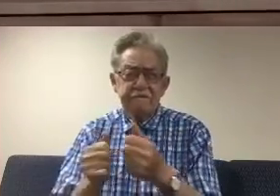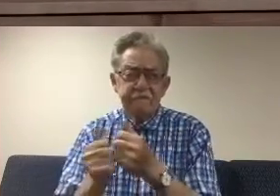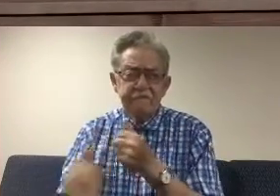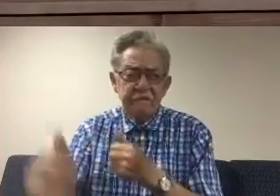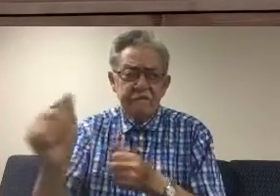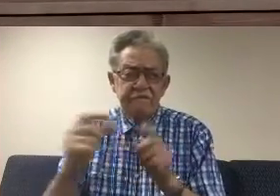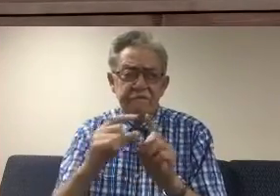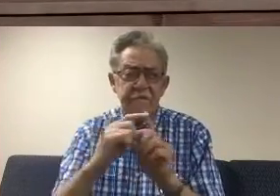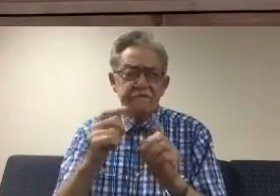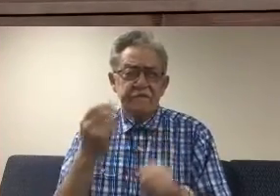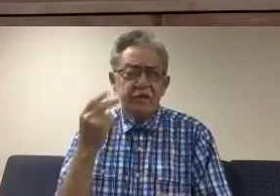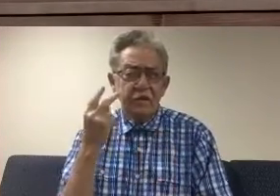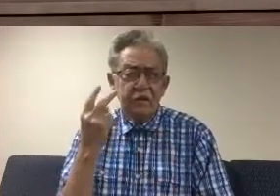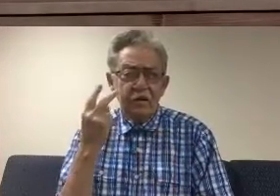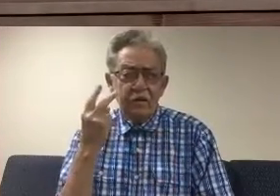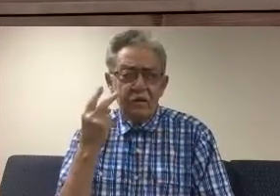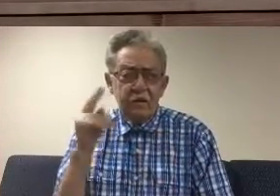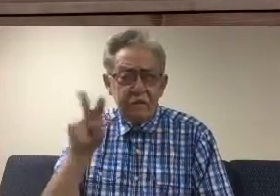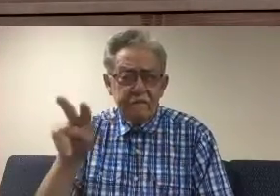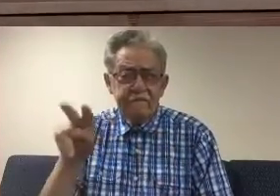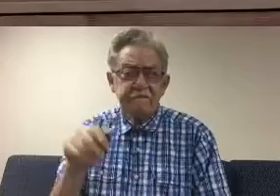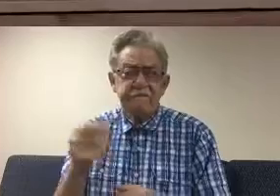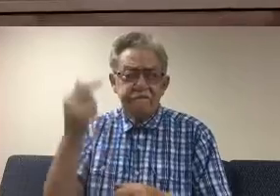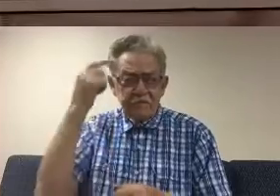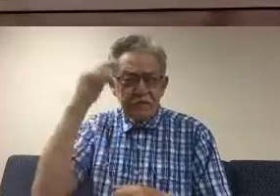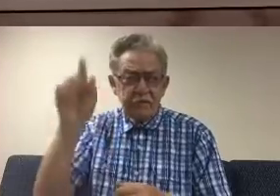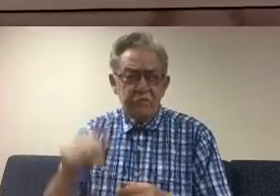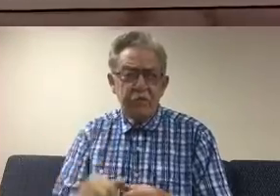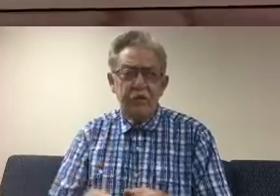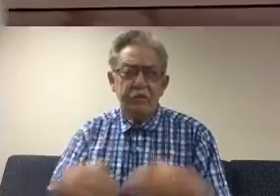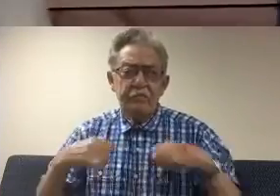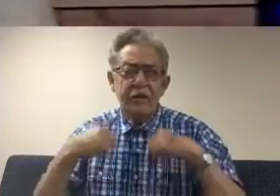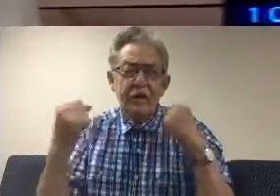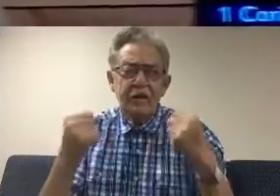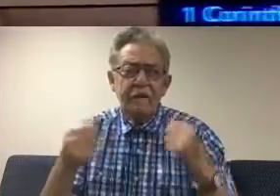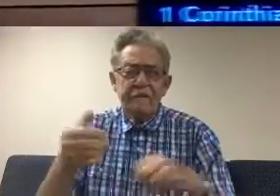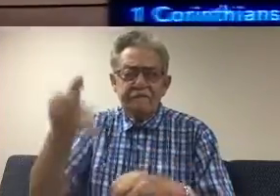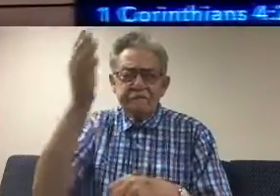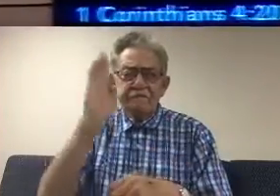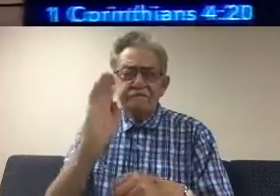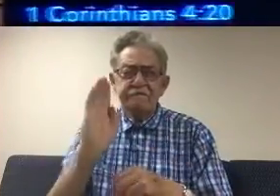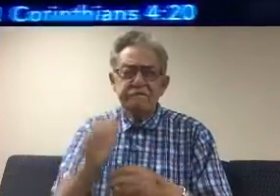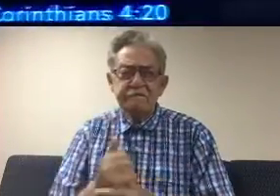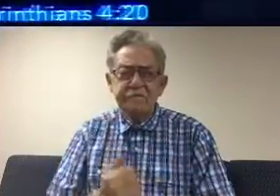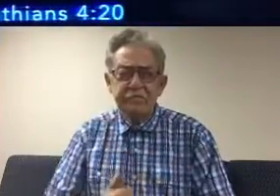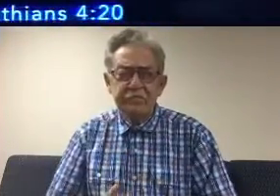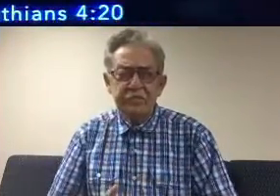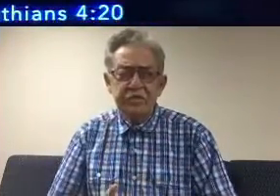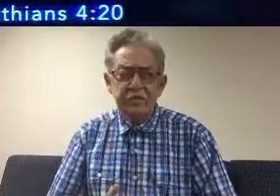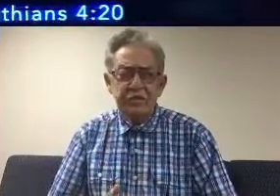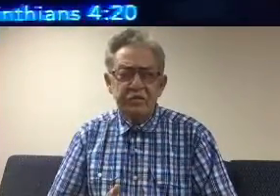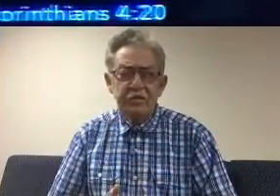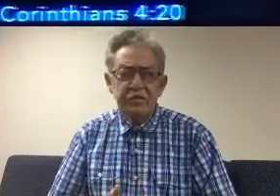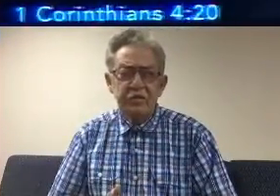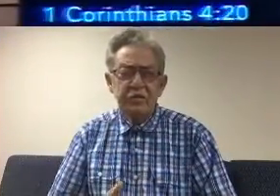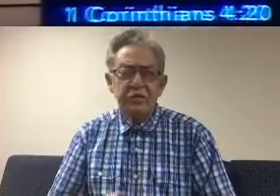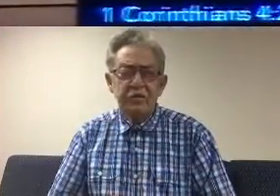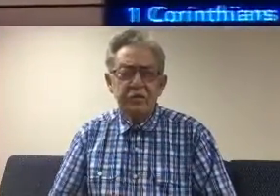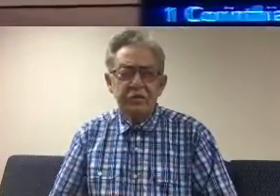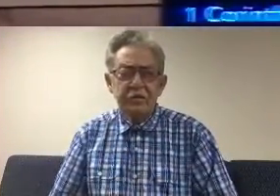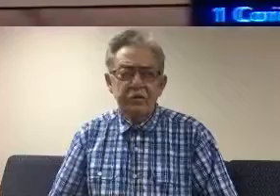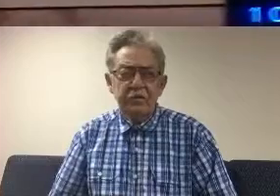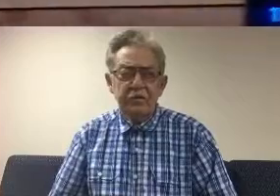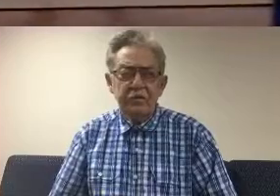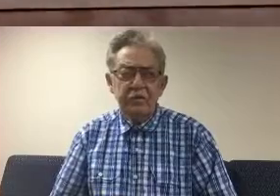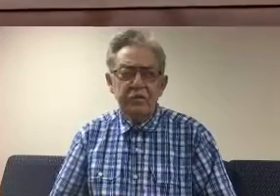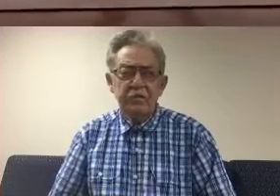look for the power. We need to look for the power of God, because the power of the kingdom is what's important, Paul tells us,